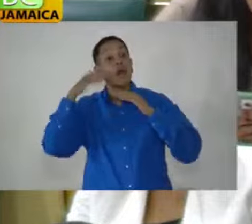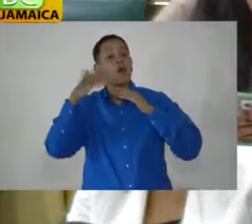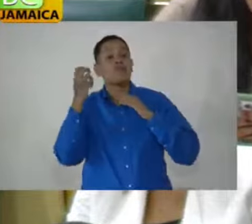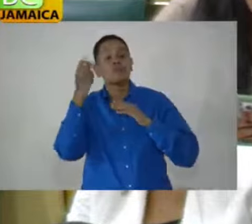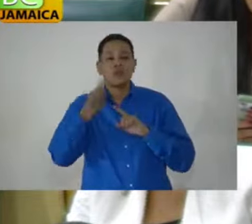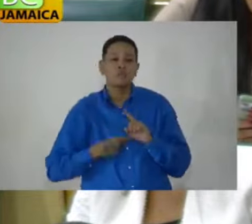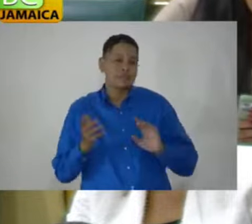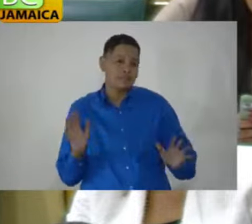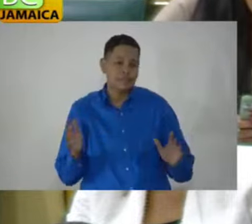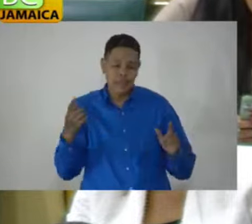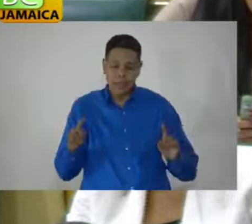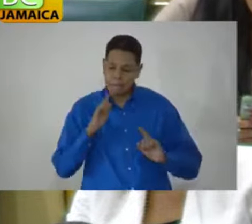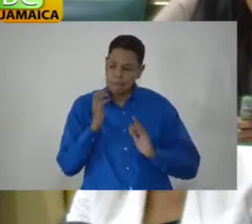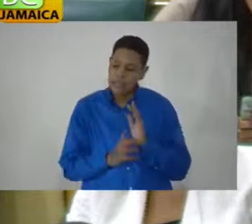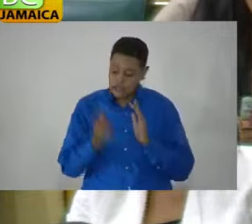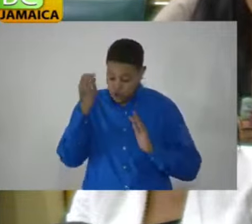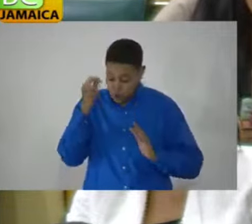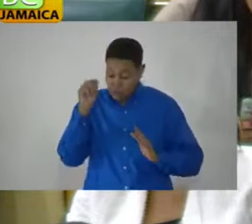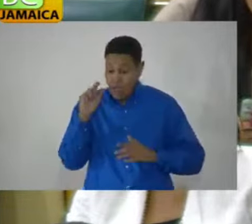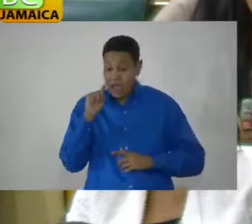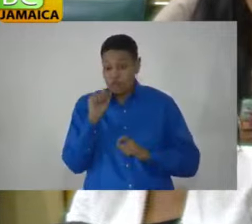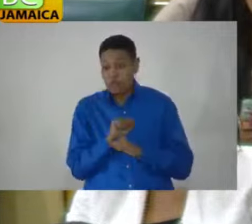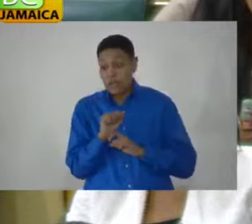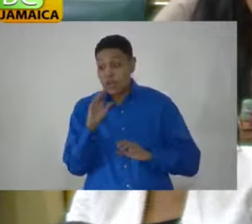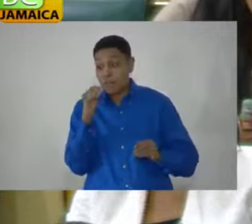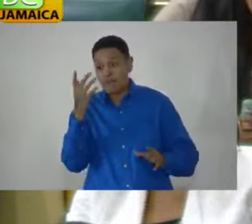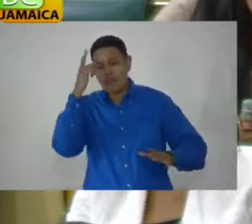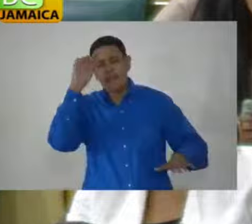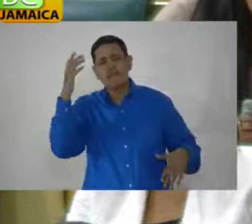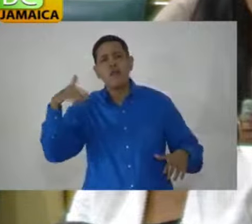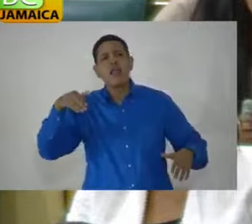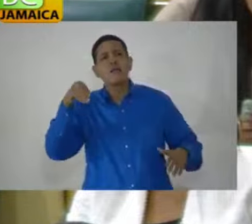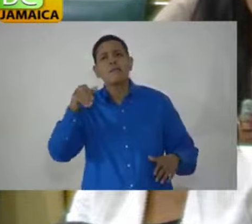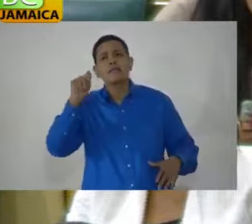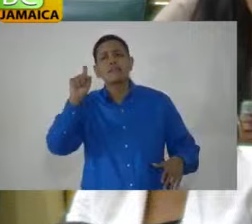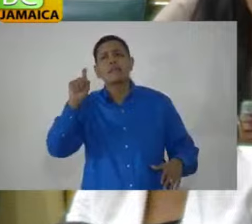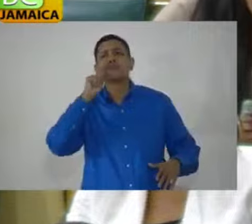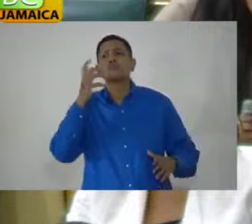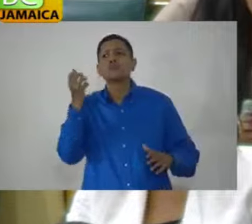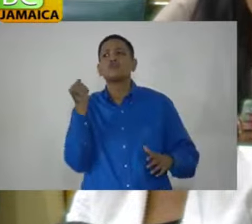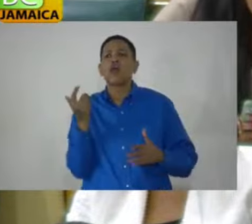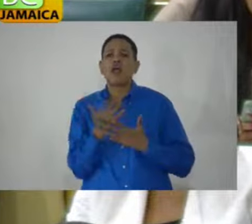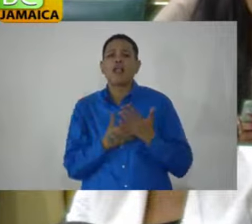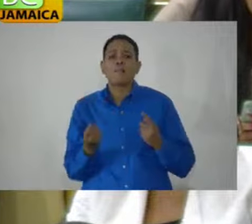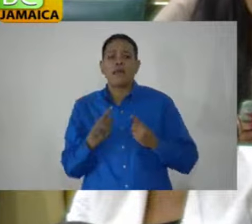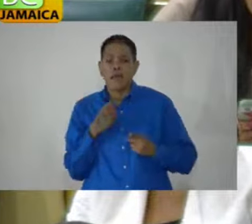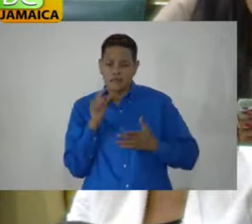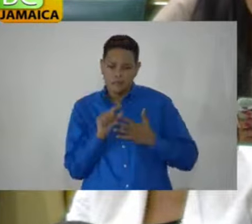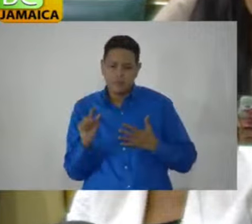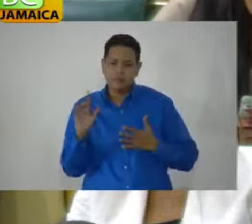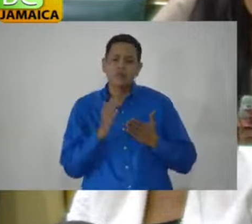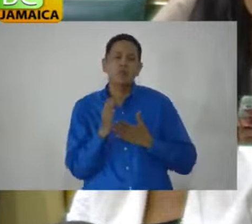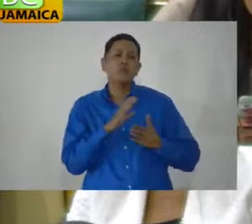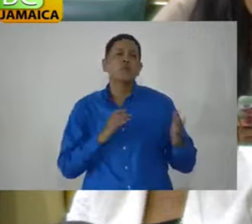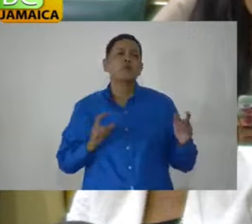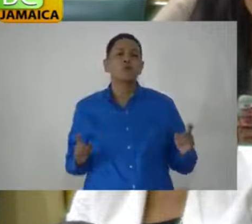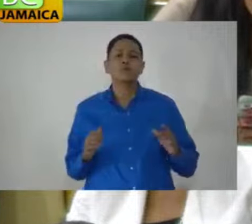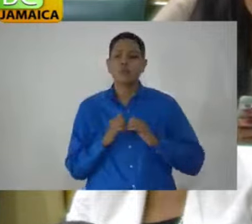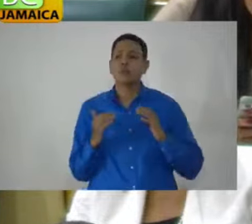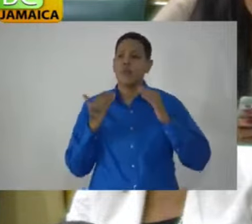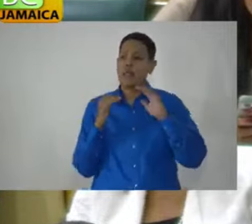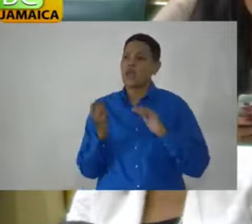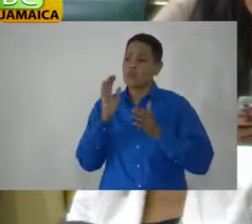12 months. Section 12 of the Act provides for the unpaid levy to be recovered summarily by the Commissioner without limit to